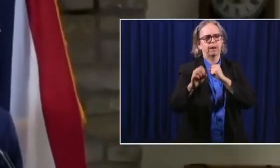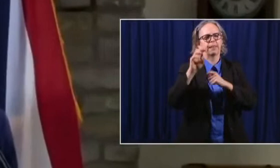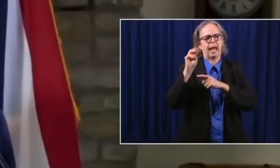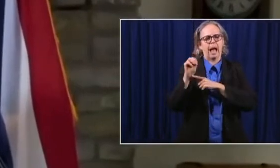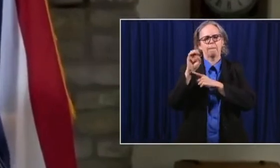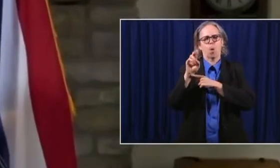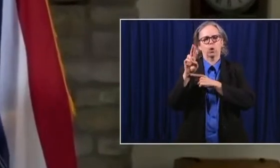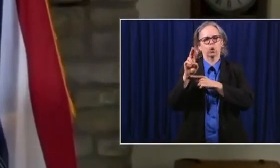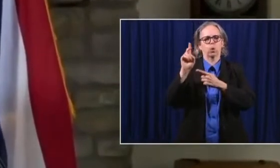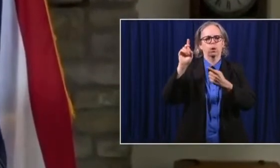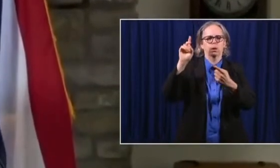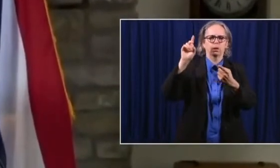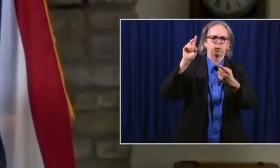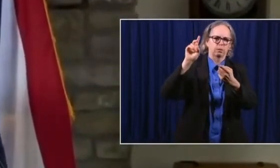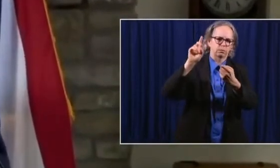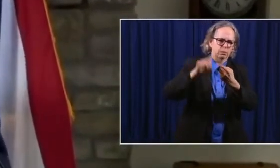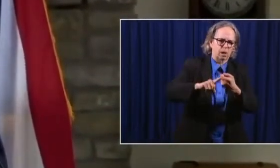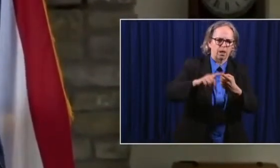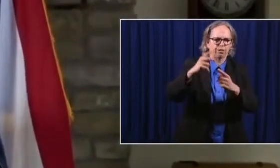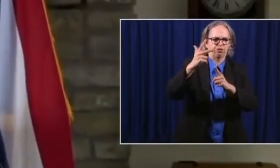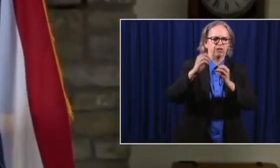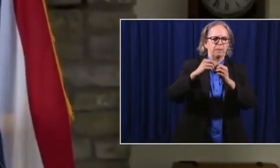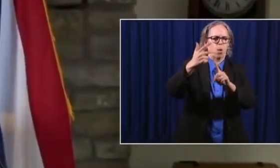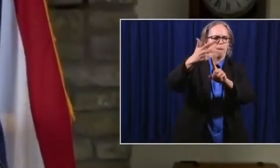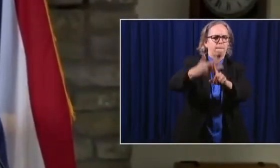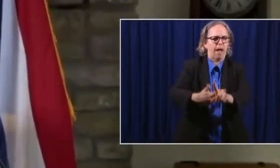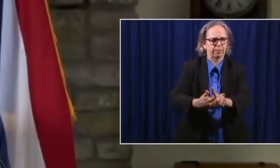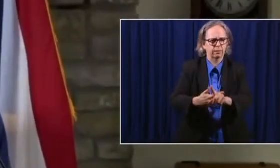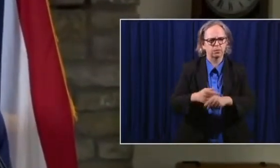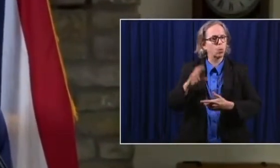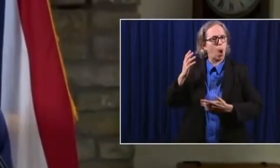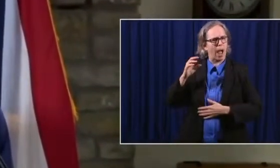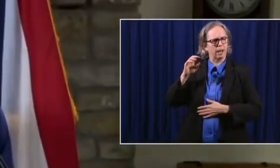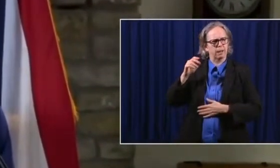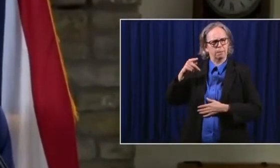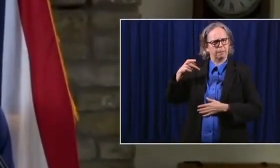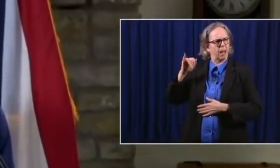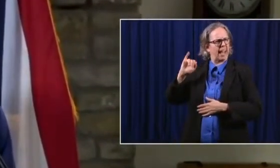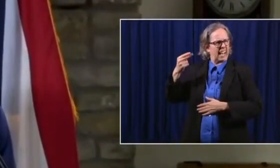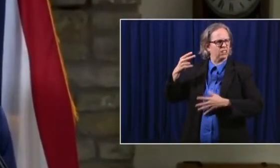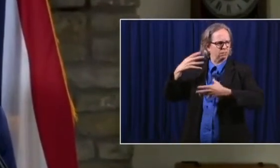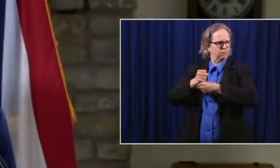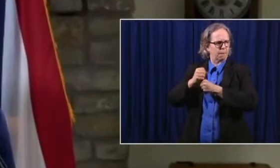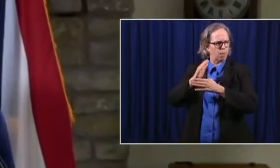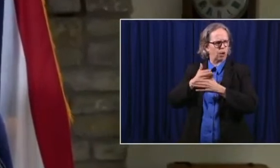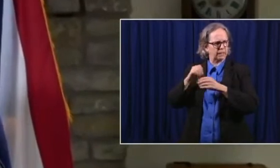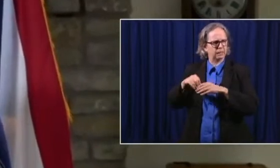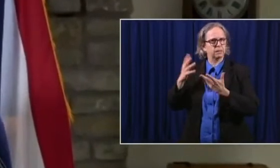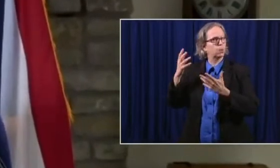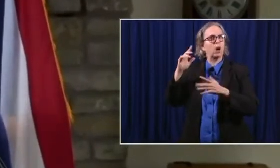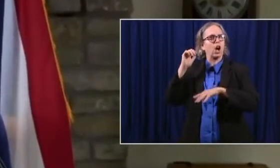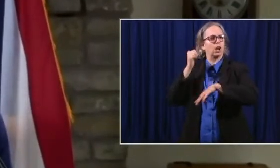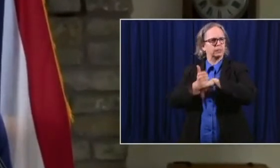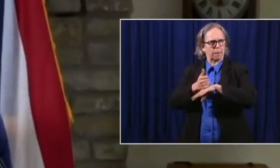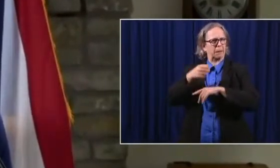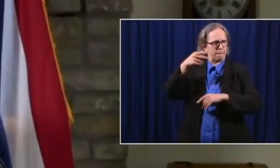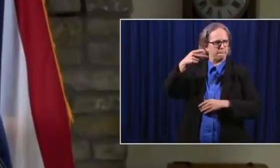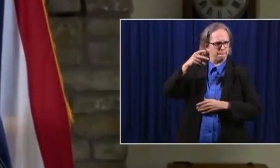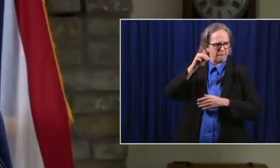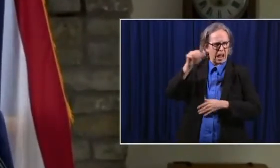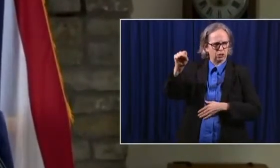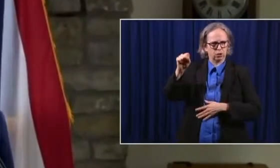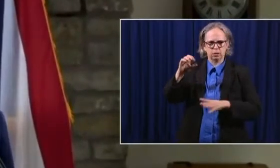is a nonprofit based in Massachusetts. They have global experience. For us, they have